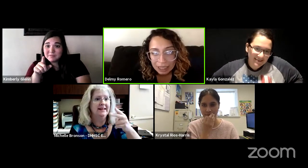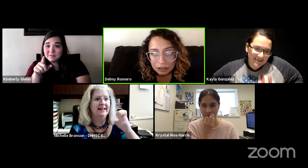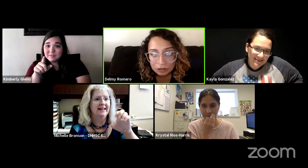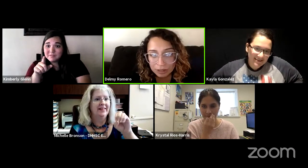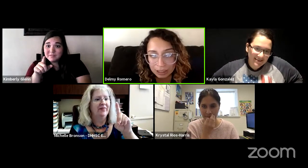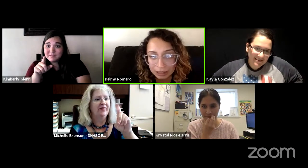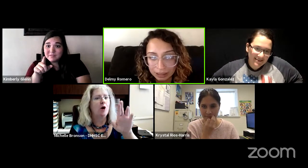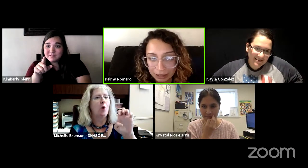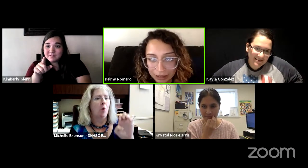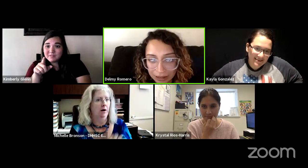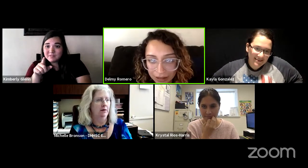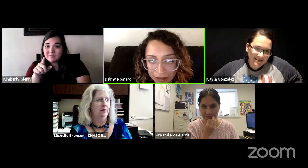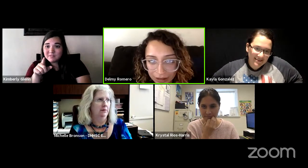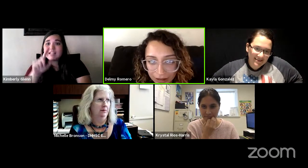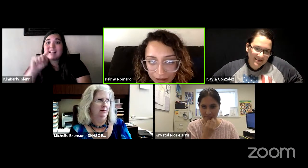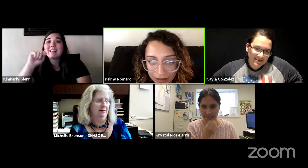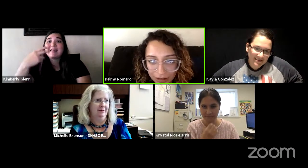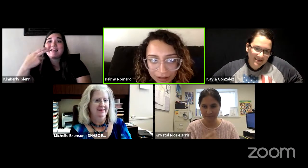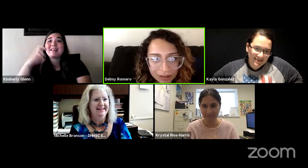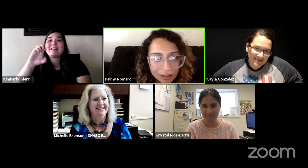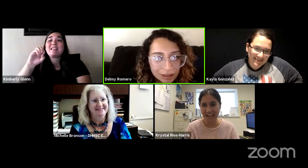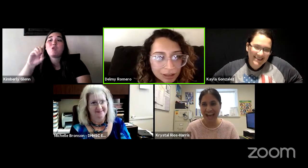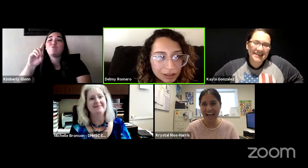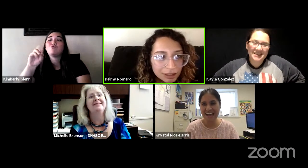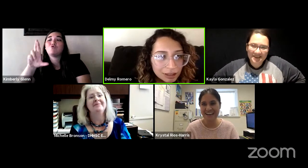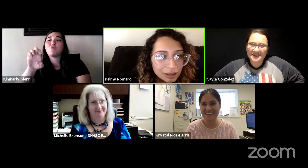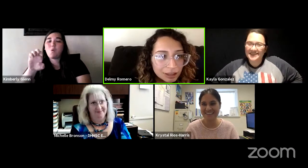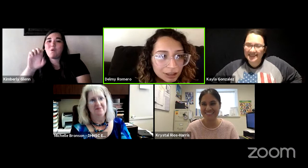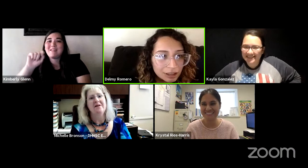I'm going to say who is